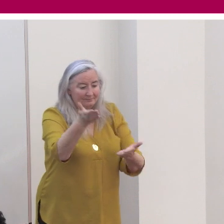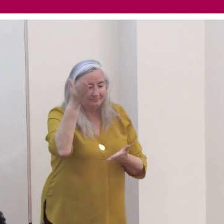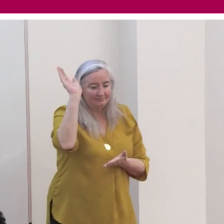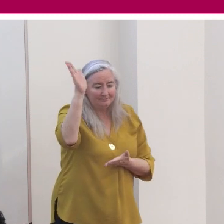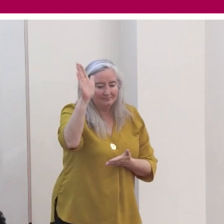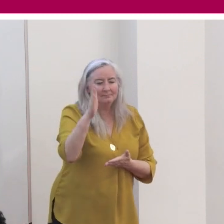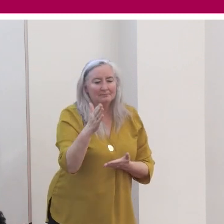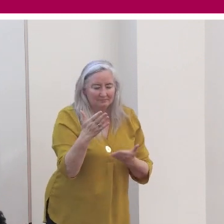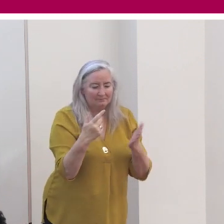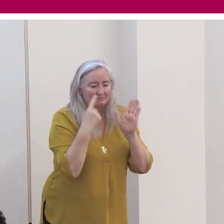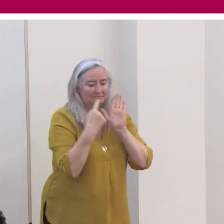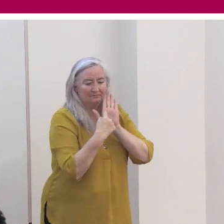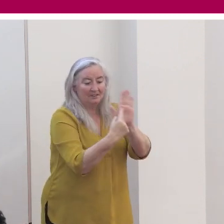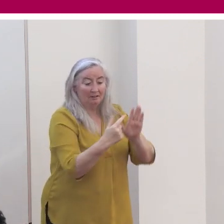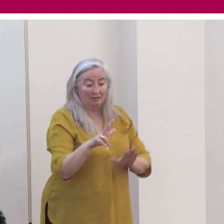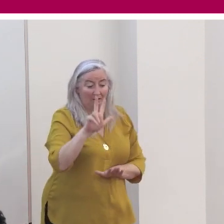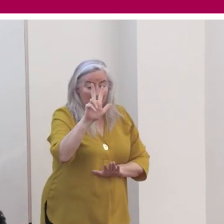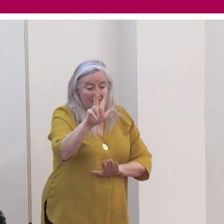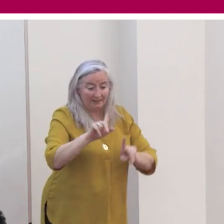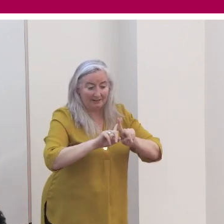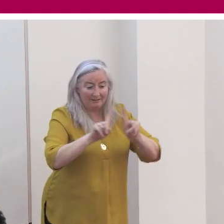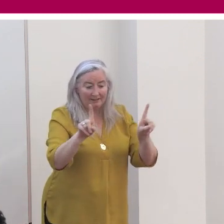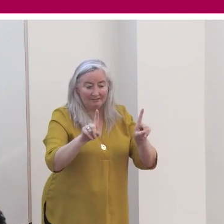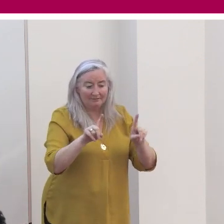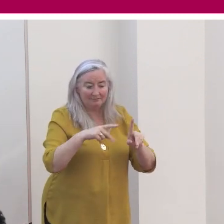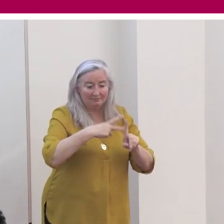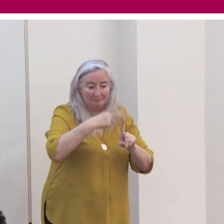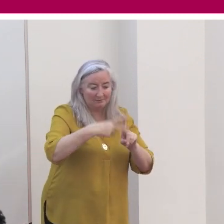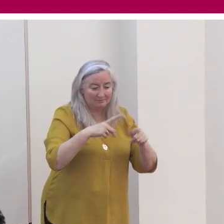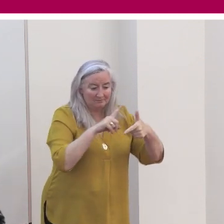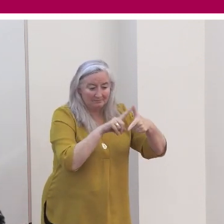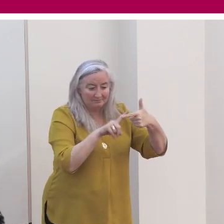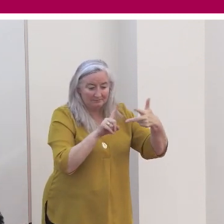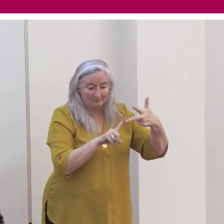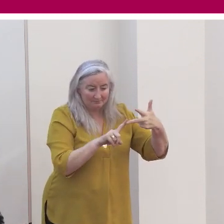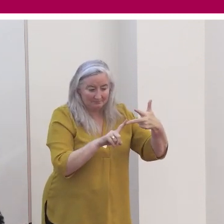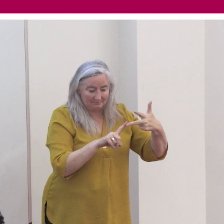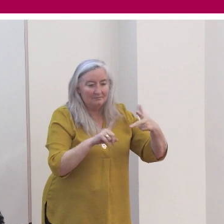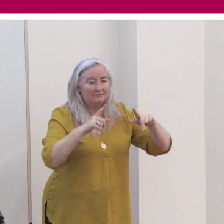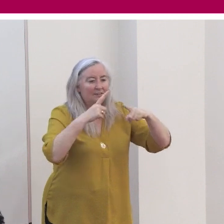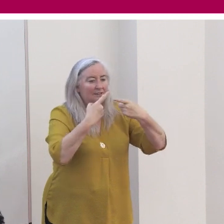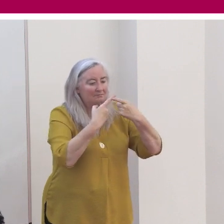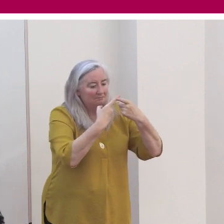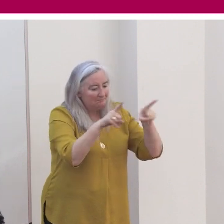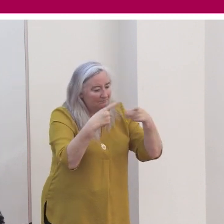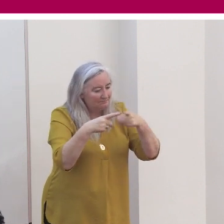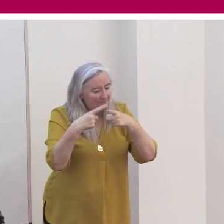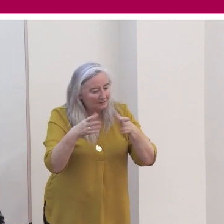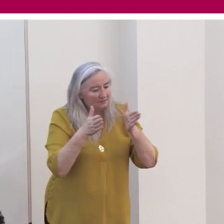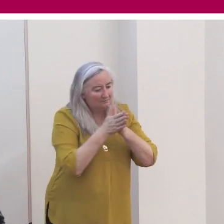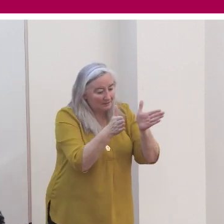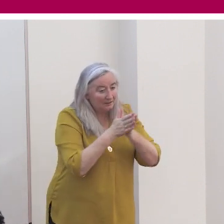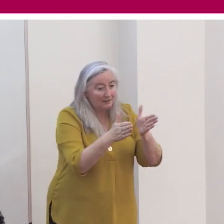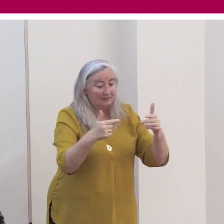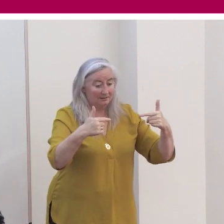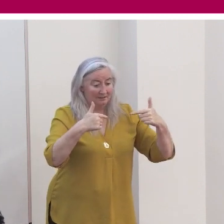women as victims of crime, especially of gender-based violence in institutions or other facilities and